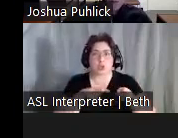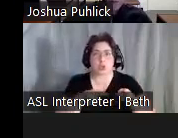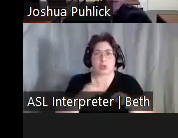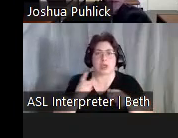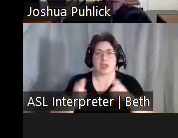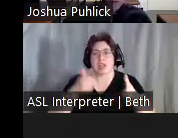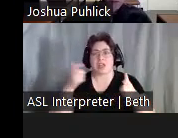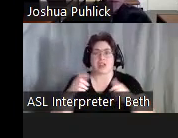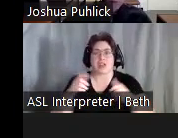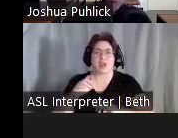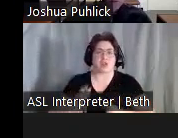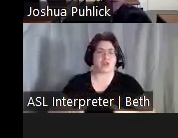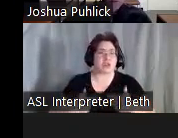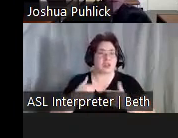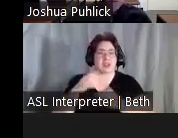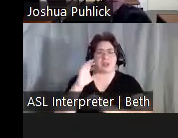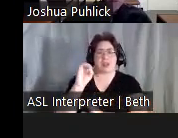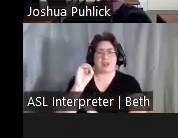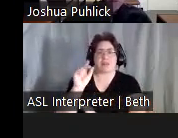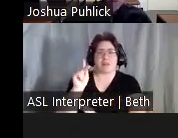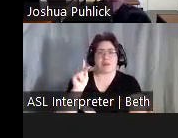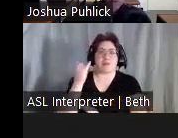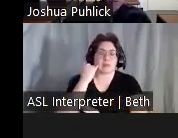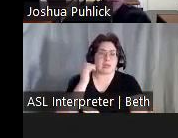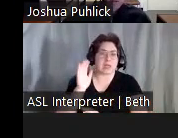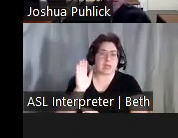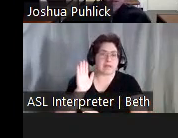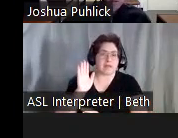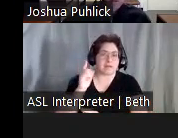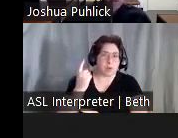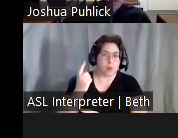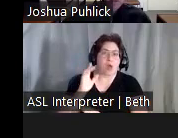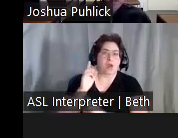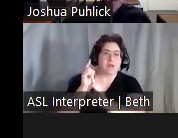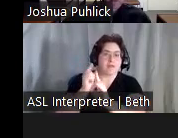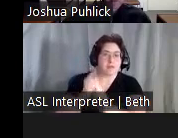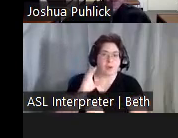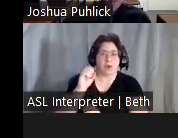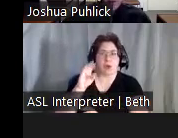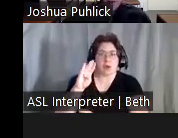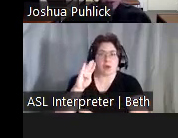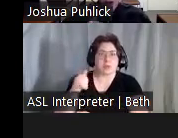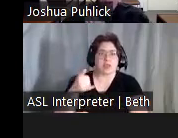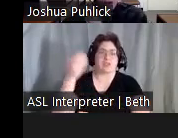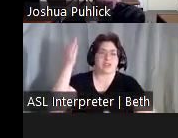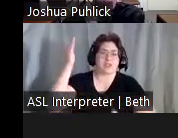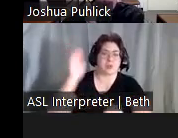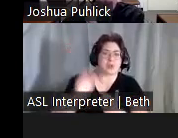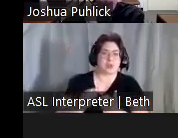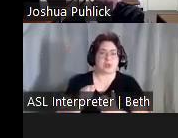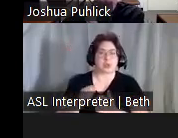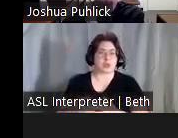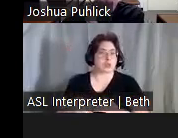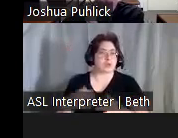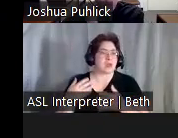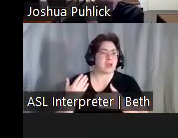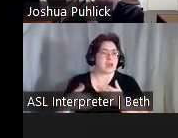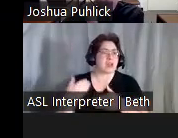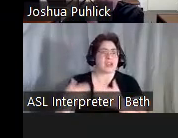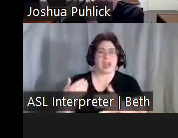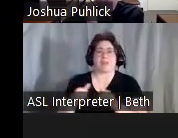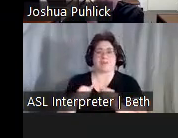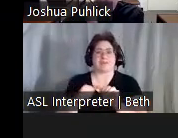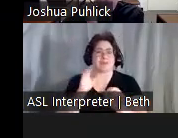oaks if one of your objectives is to reduce those in the stand. I'll just fast forward to a picture